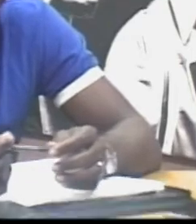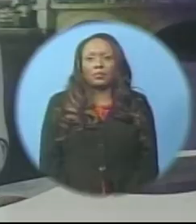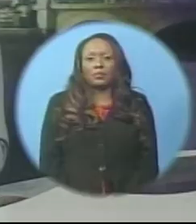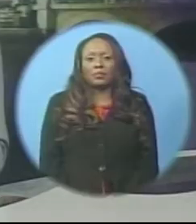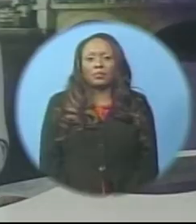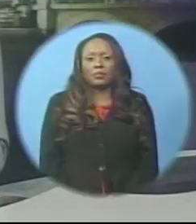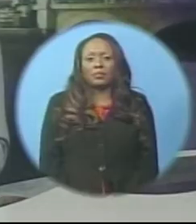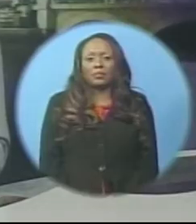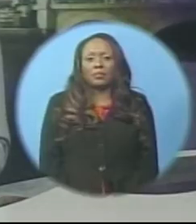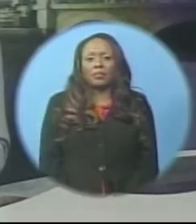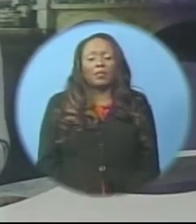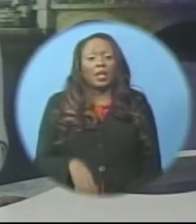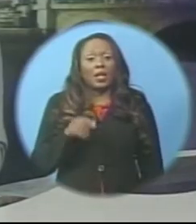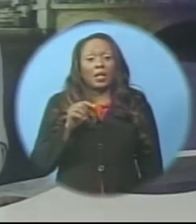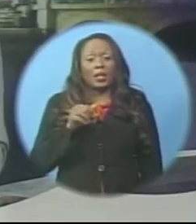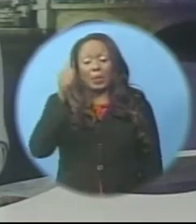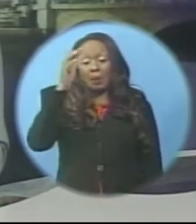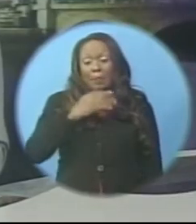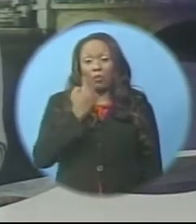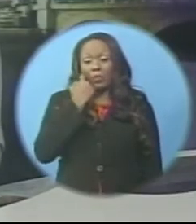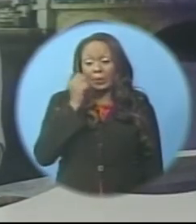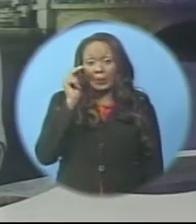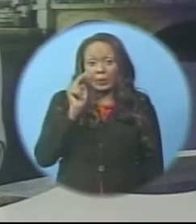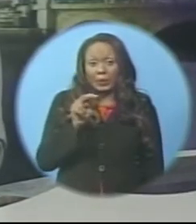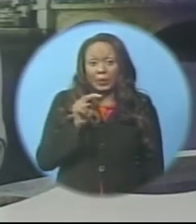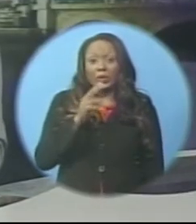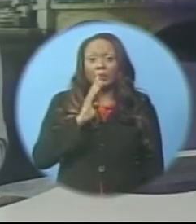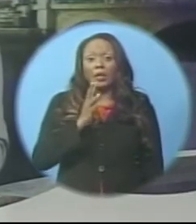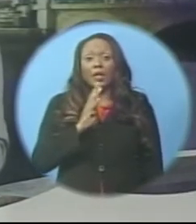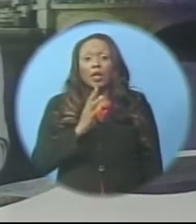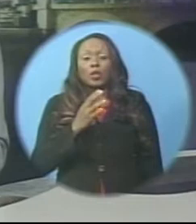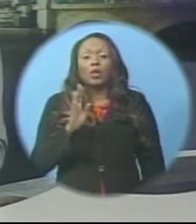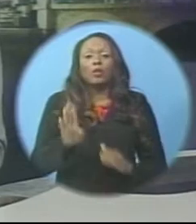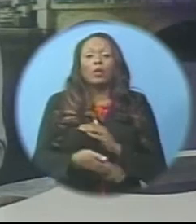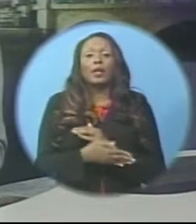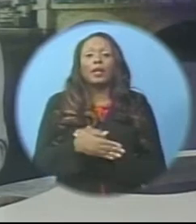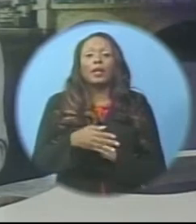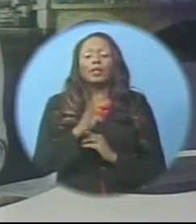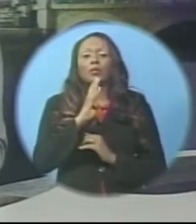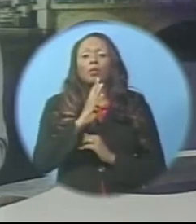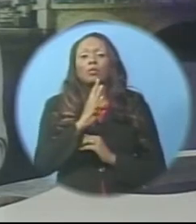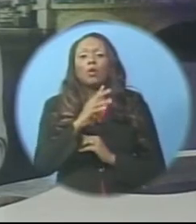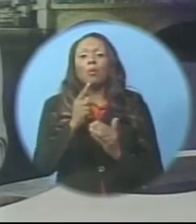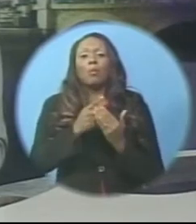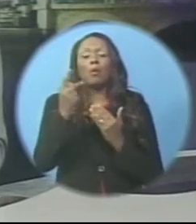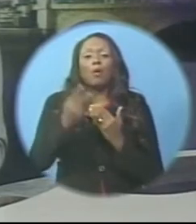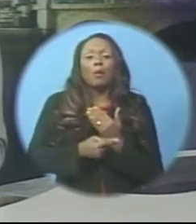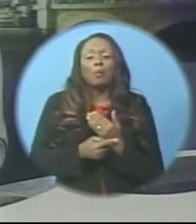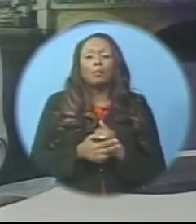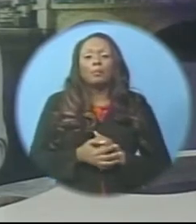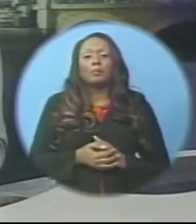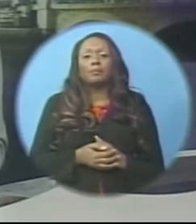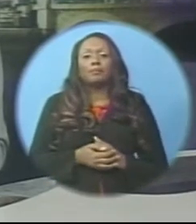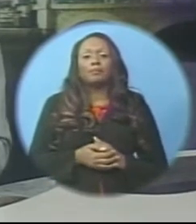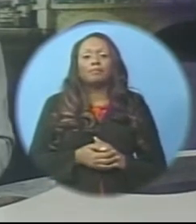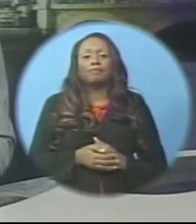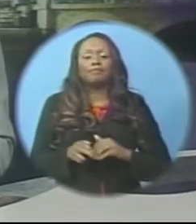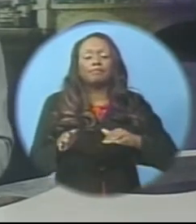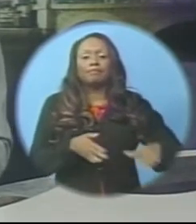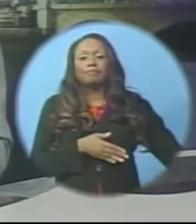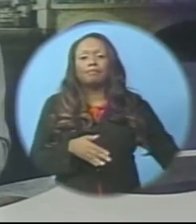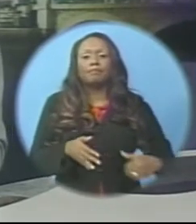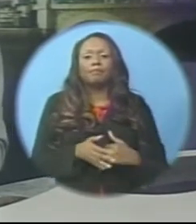selectors. Well, Brown was speaking on QFM's cricket talk show Mid-Wicket. Switching sports now, debutant